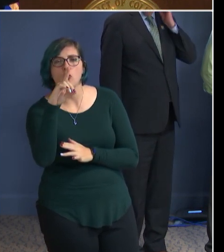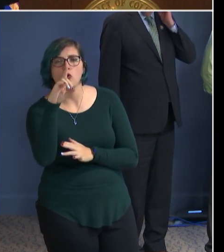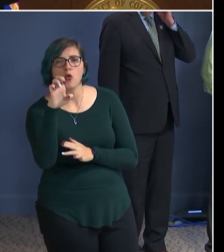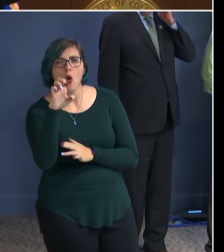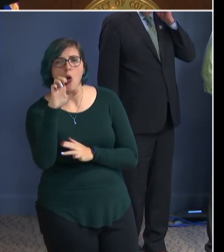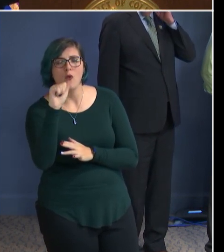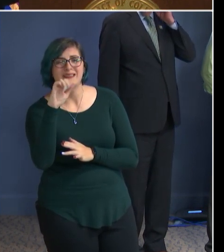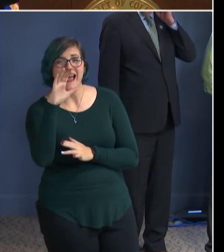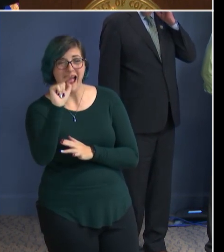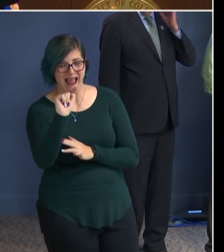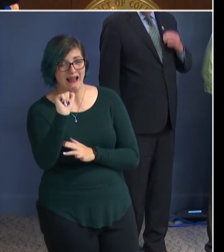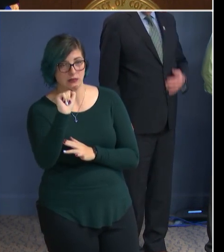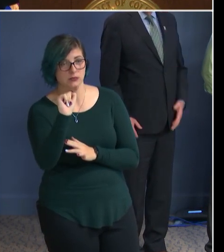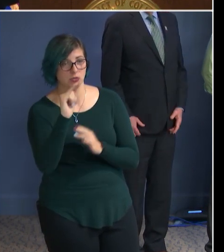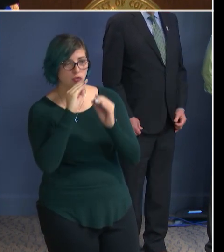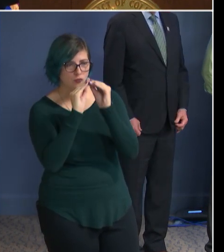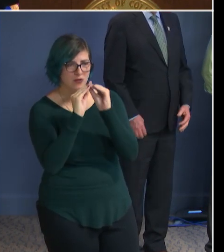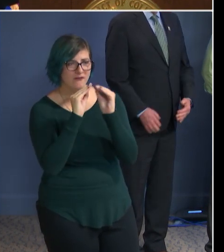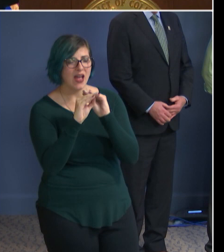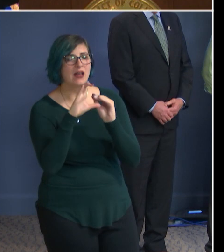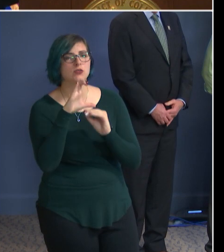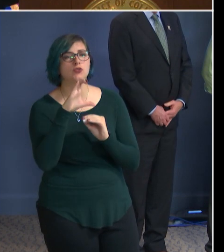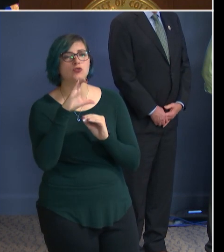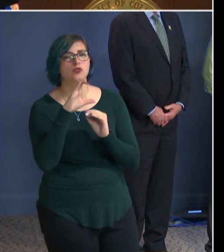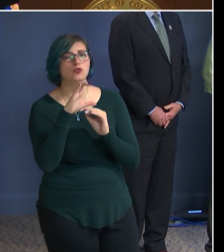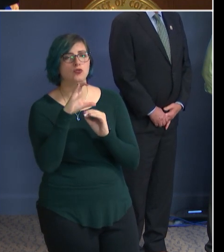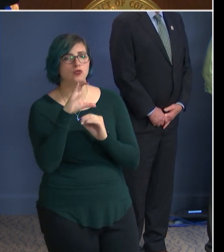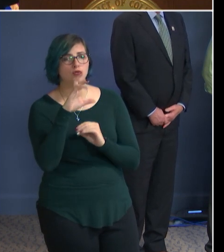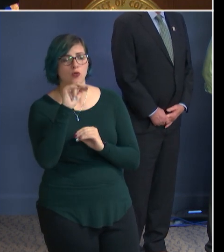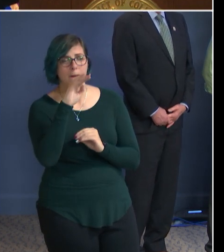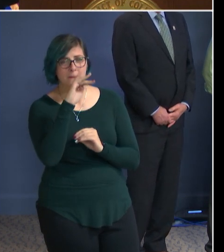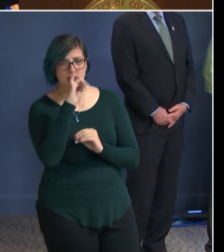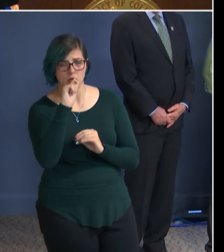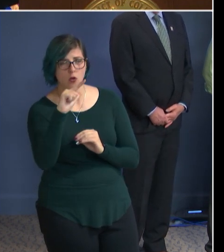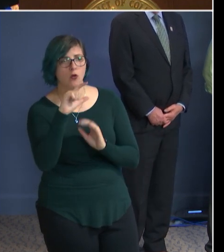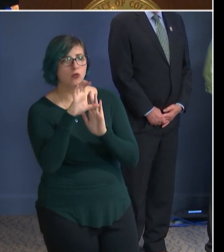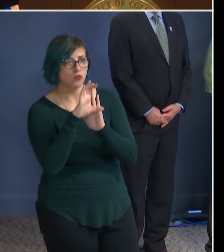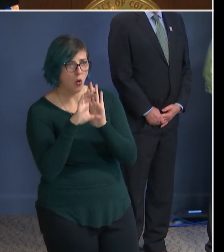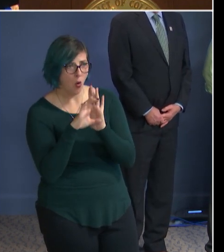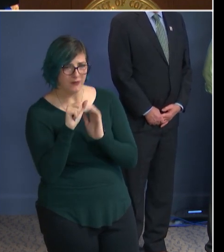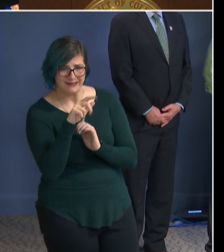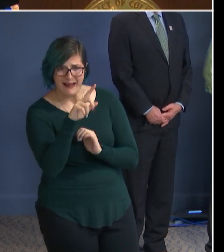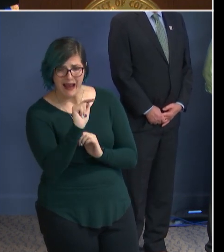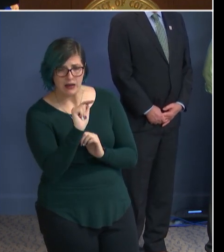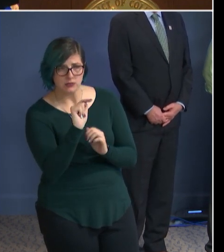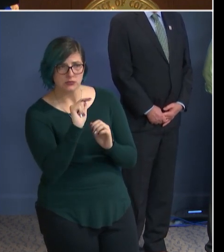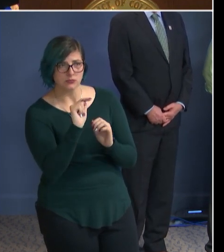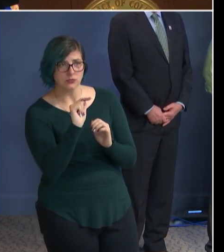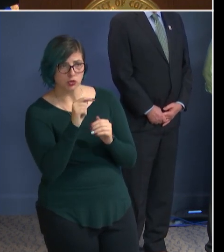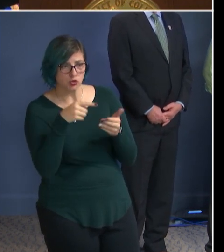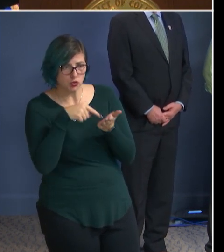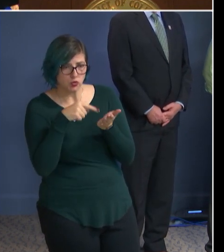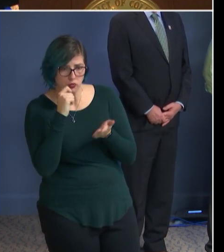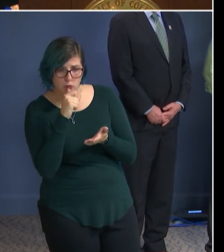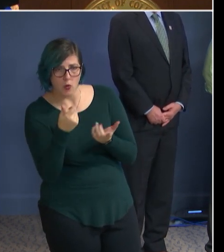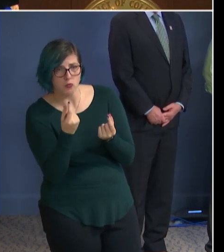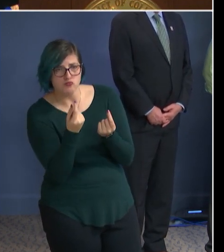what? Revised Criminal Code Act. Oh. Well, I have, and I got